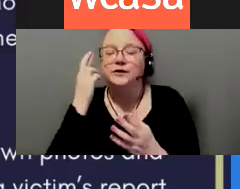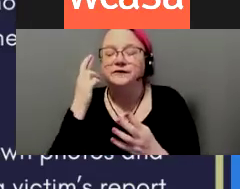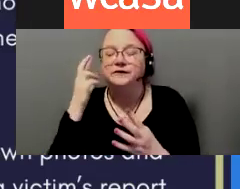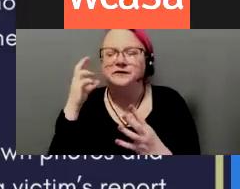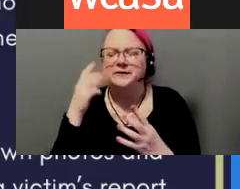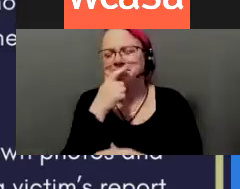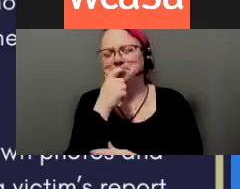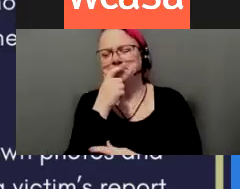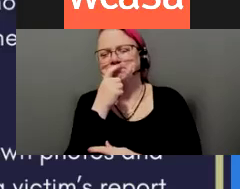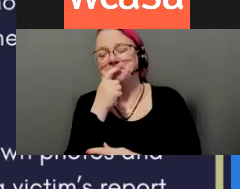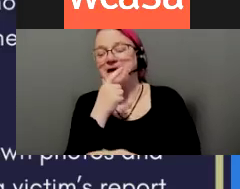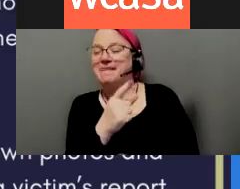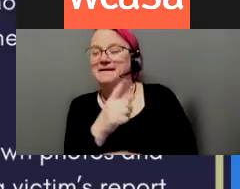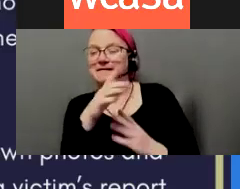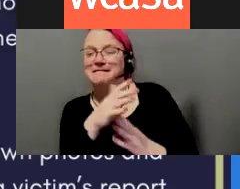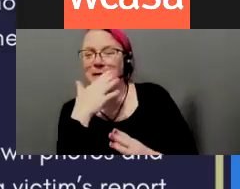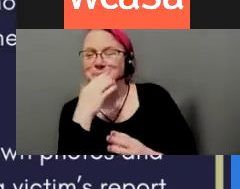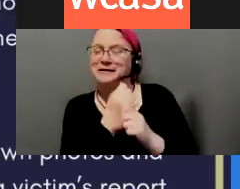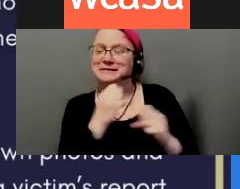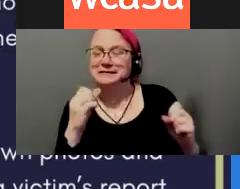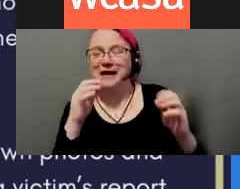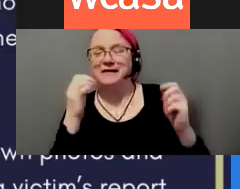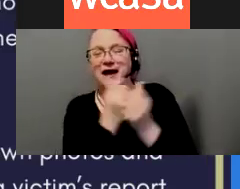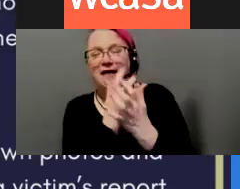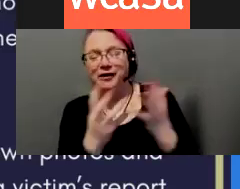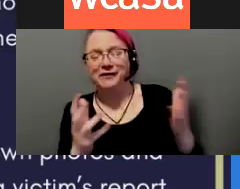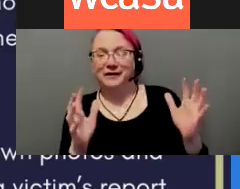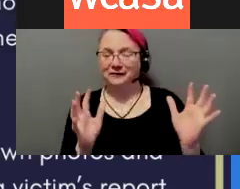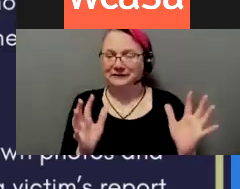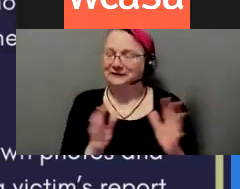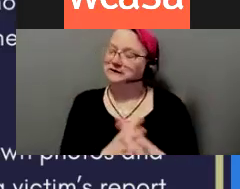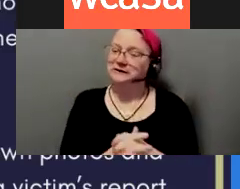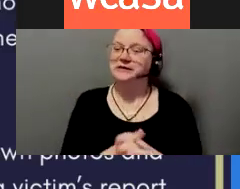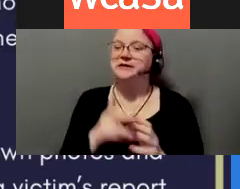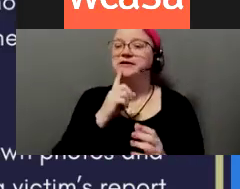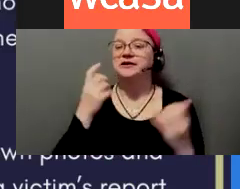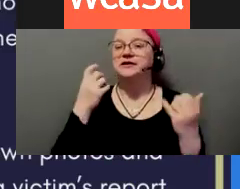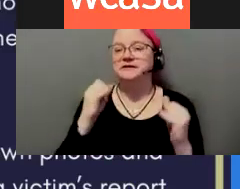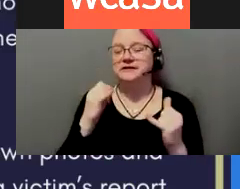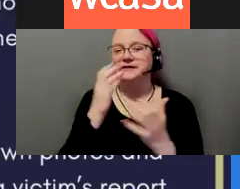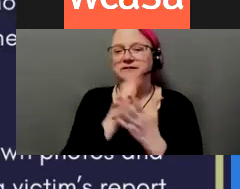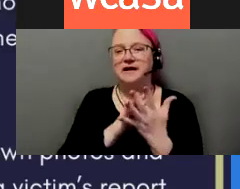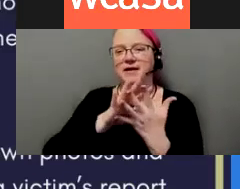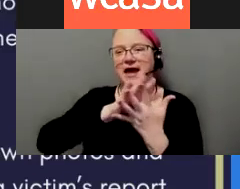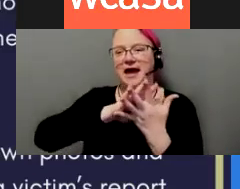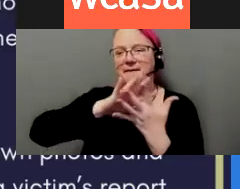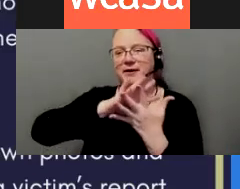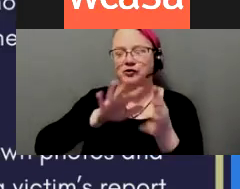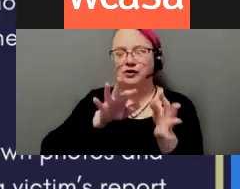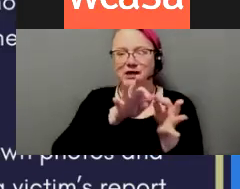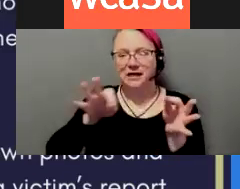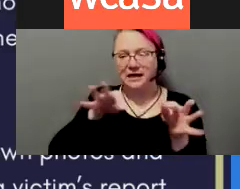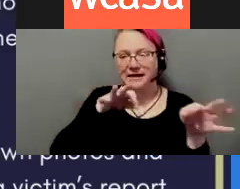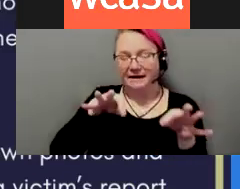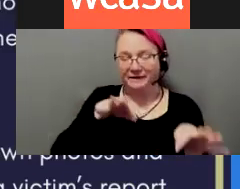this being the saving grace for survivors that its authors seem to think it will be. There is still some ambiguity in definitions and